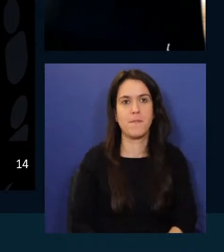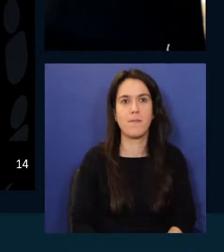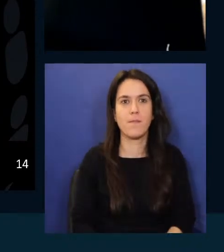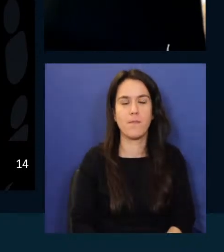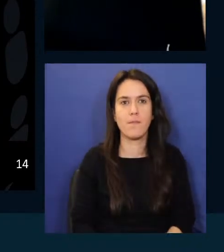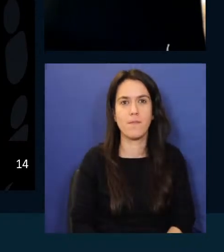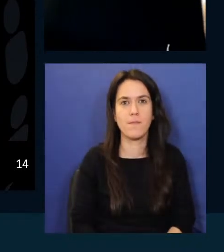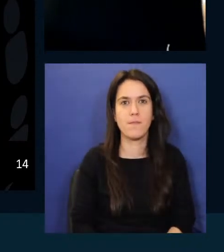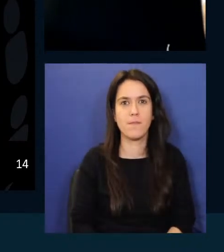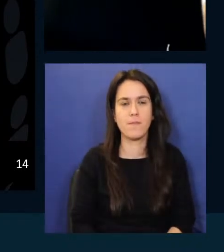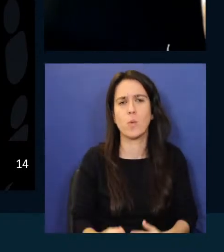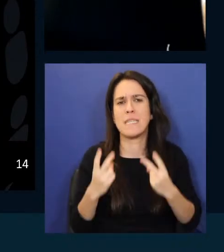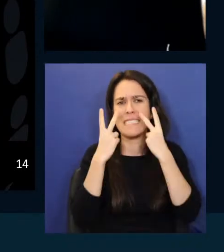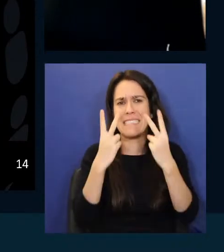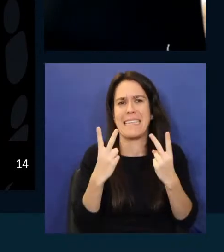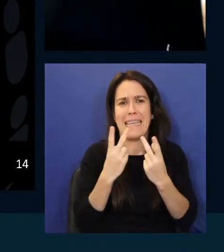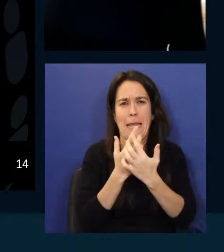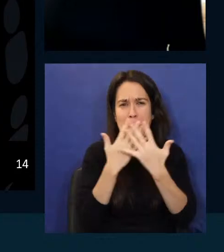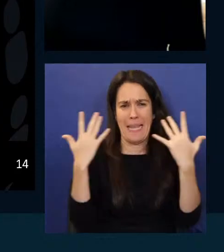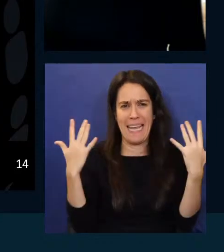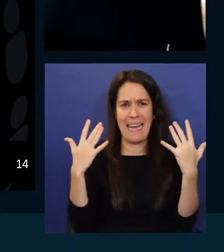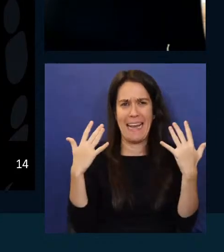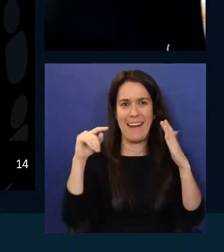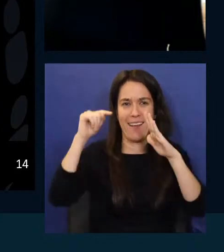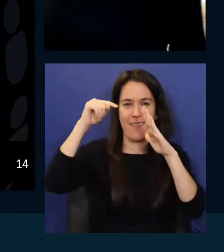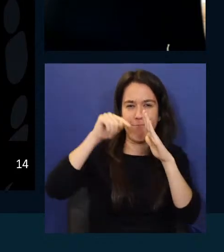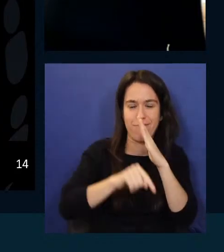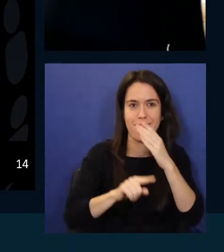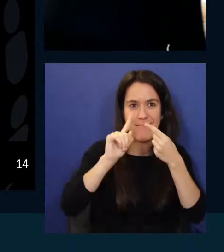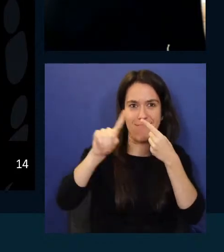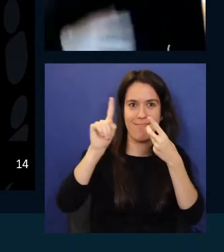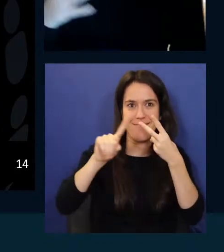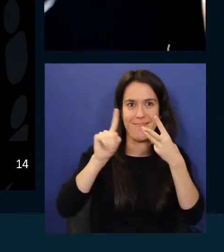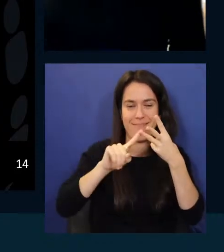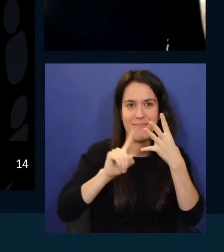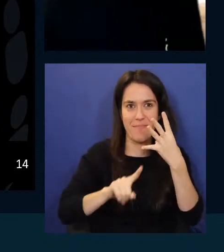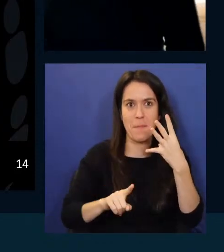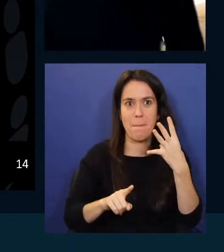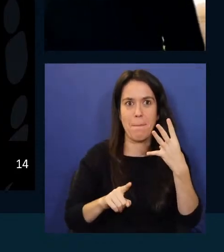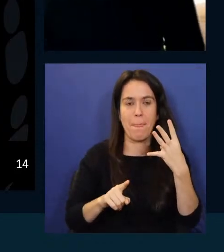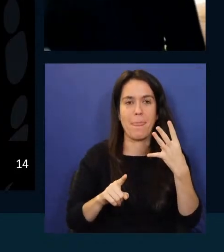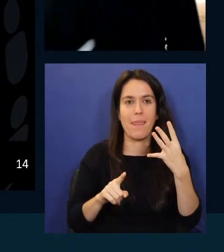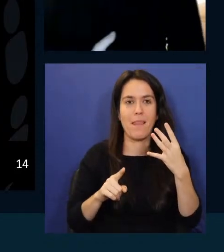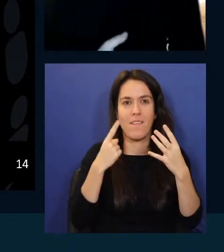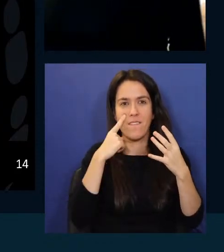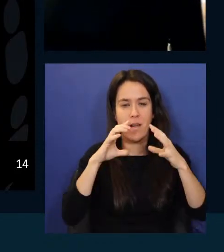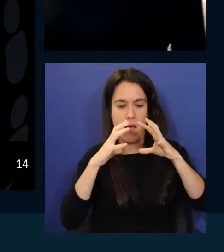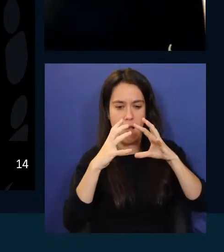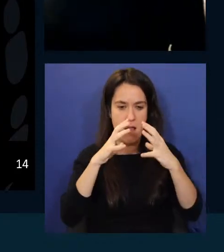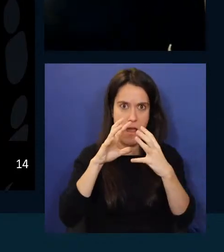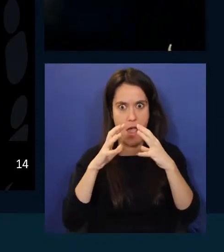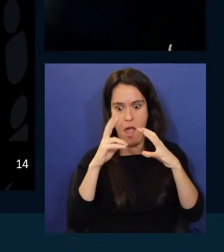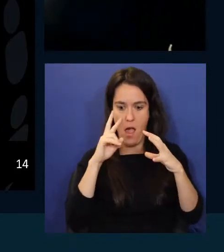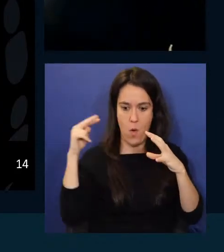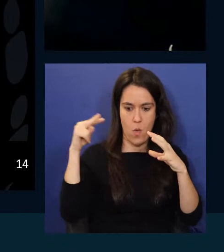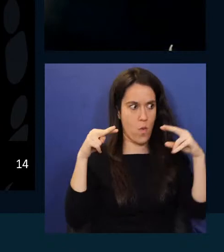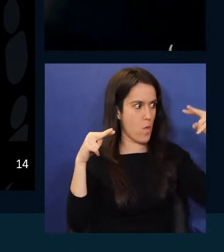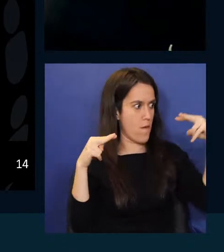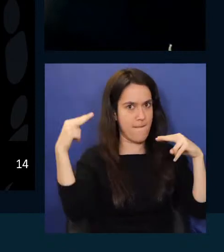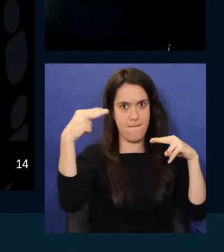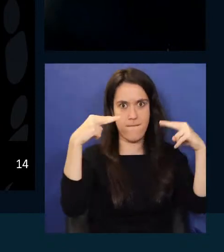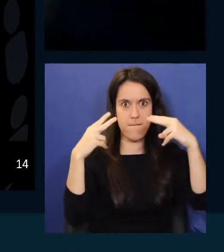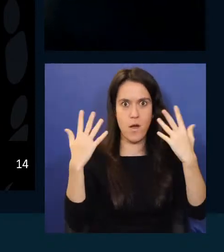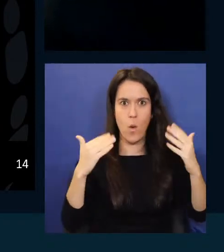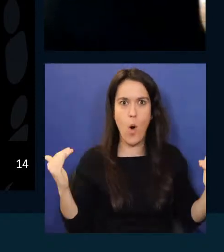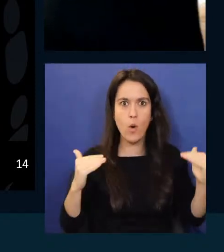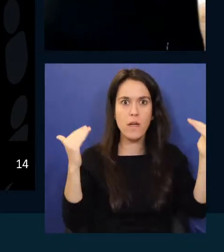route because there are definitely many dimensions in terms of what an organization would like to look at